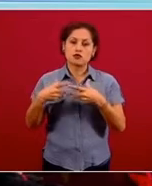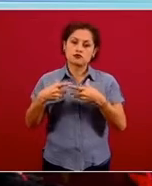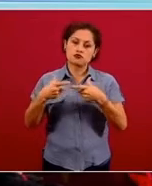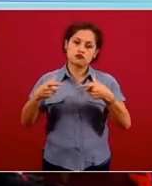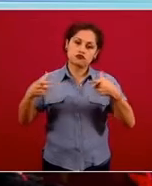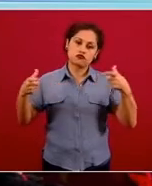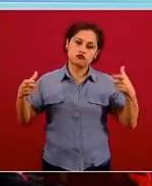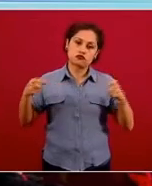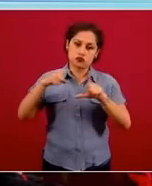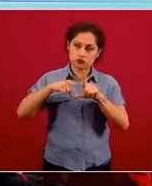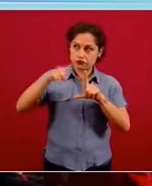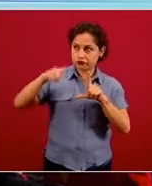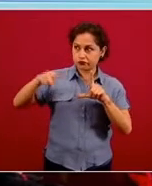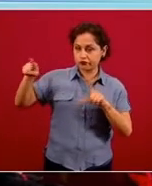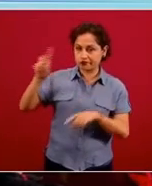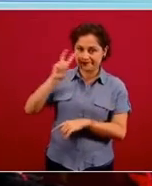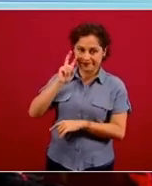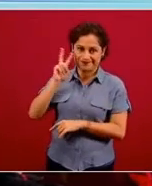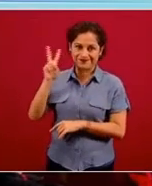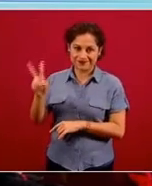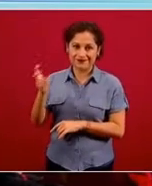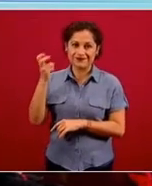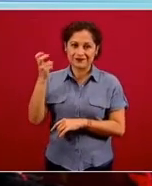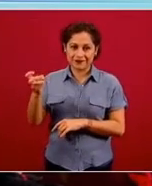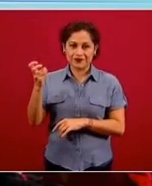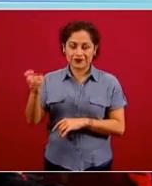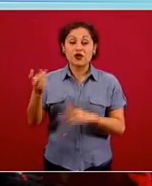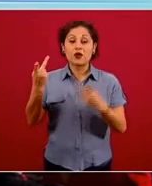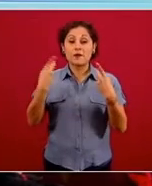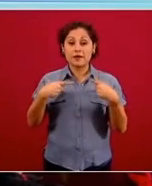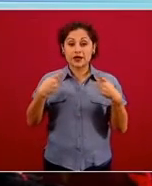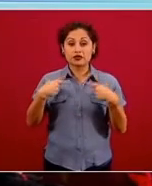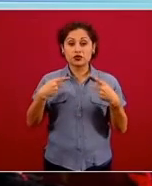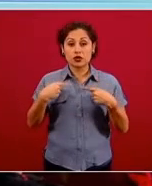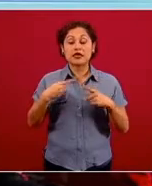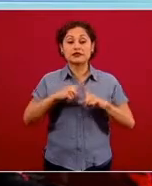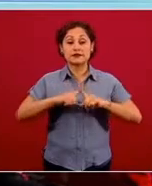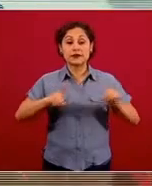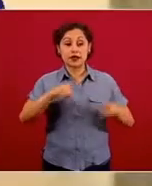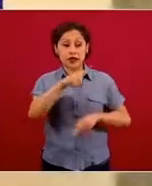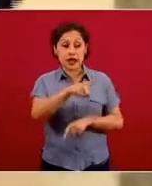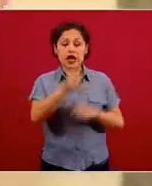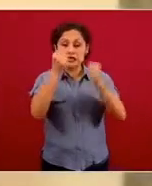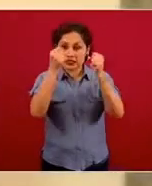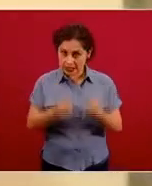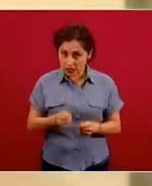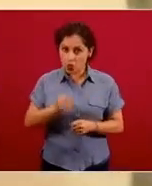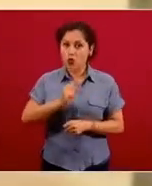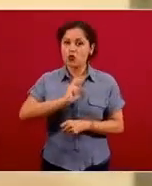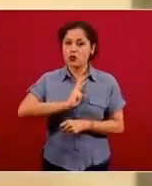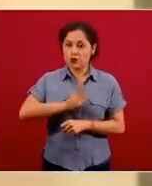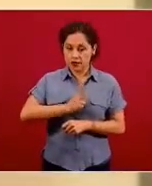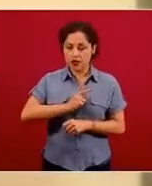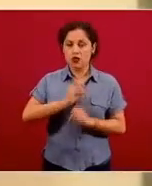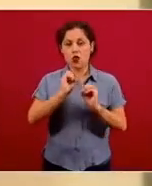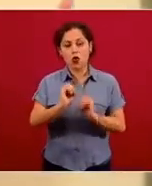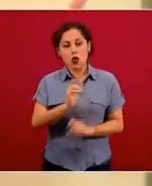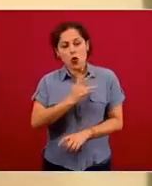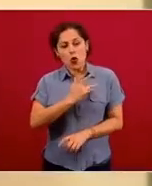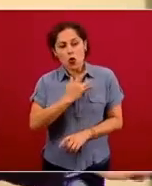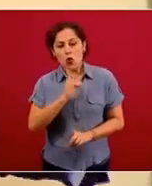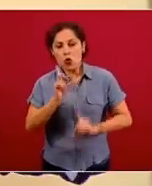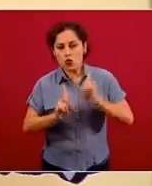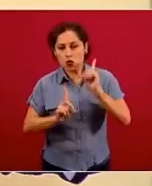have an increase in the number of people who have the virus as